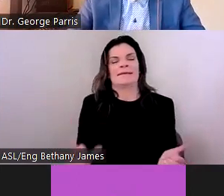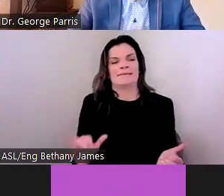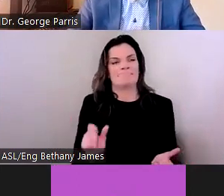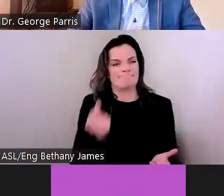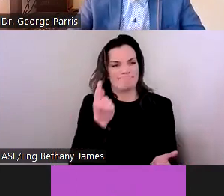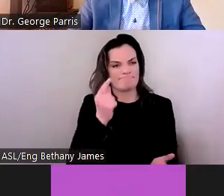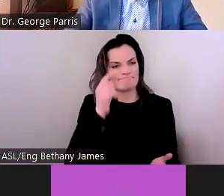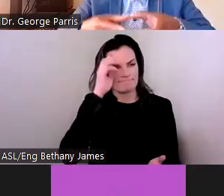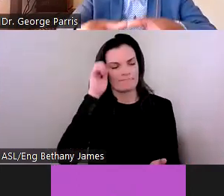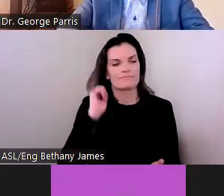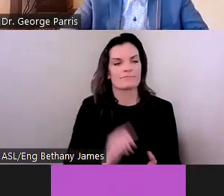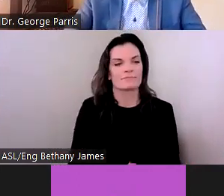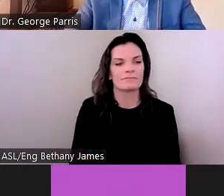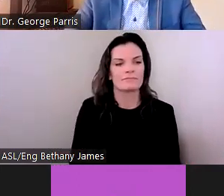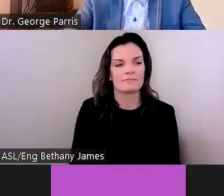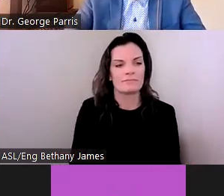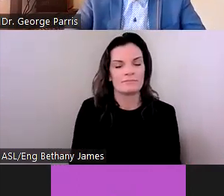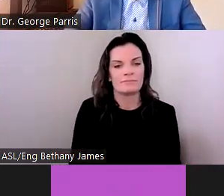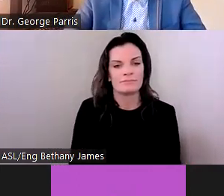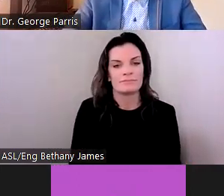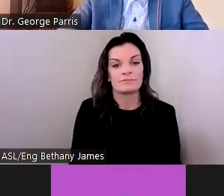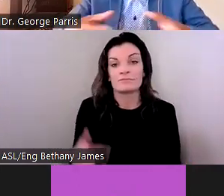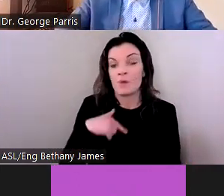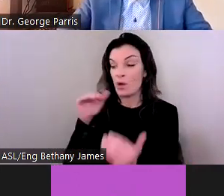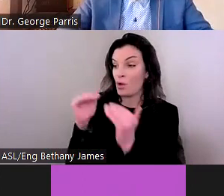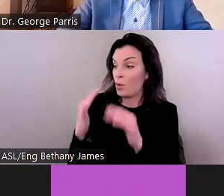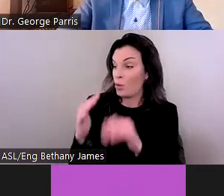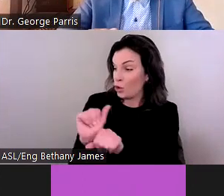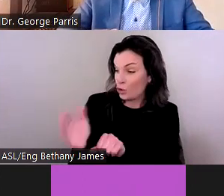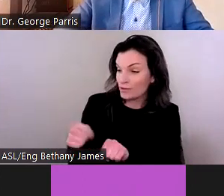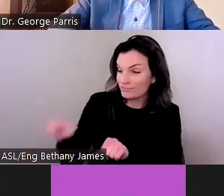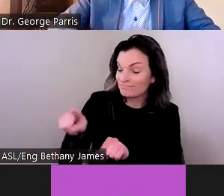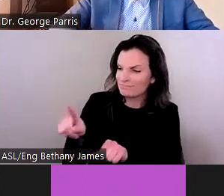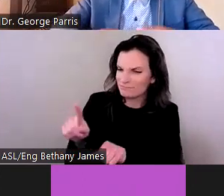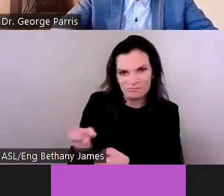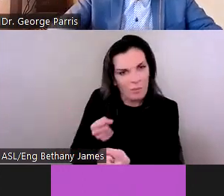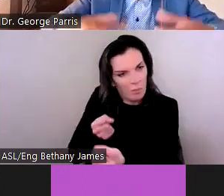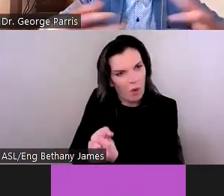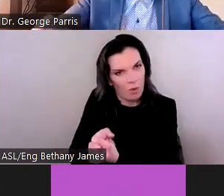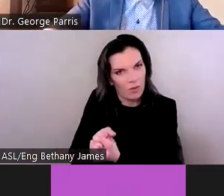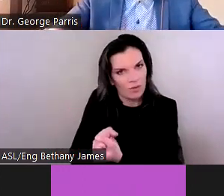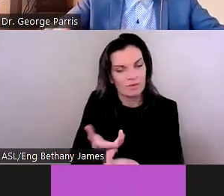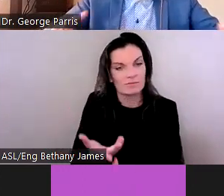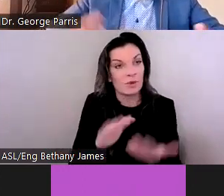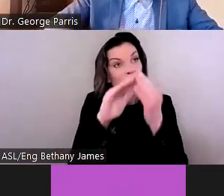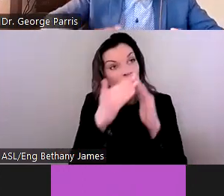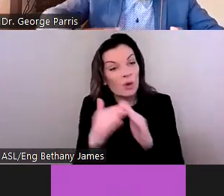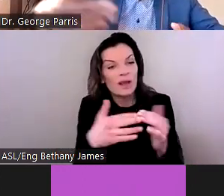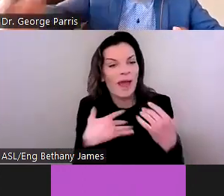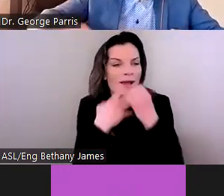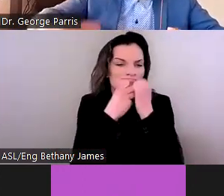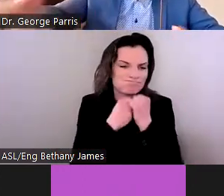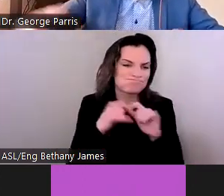well-being, right? Help your co-workers, help your community, help your leaders,